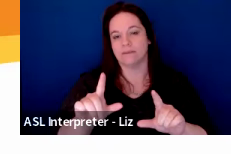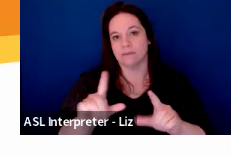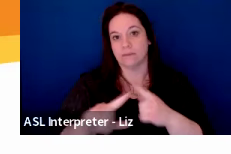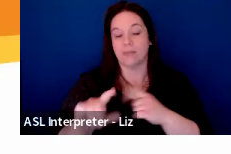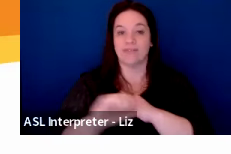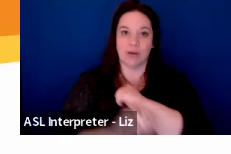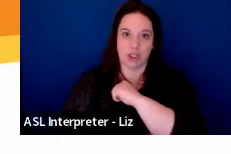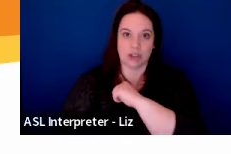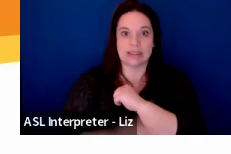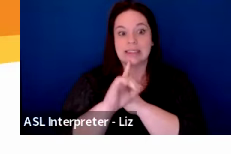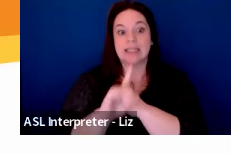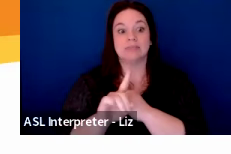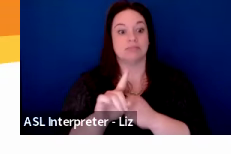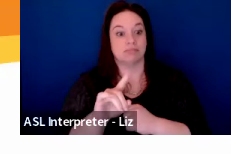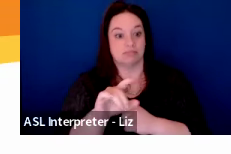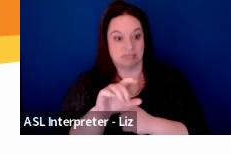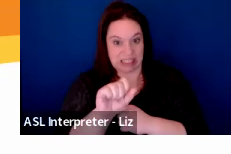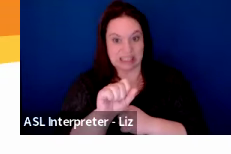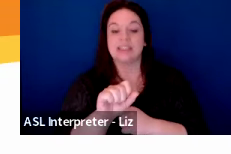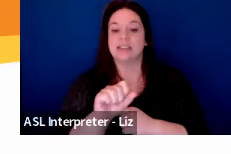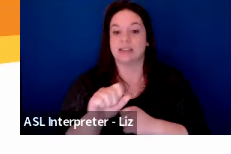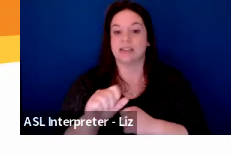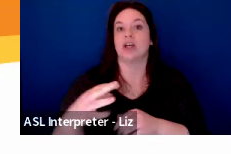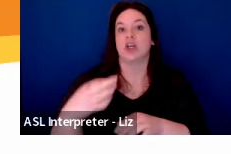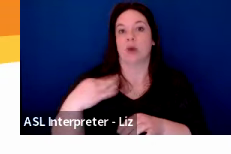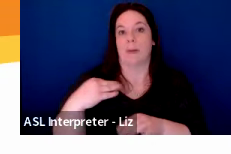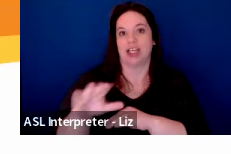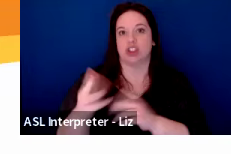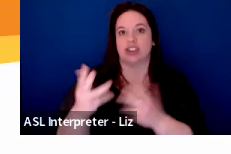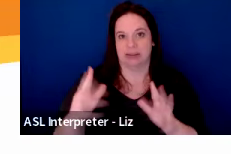that your application has been submitted.